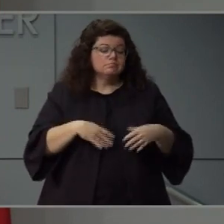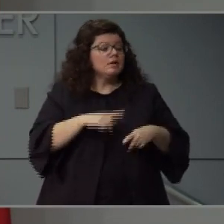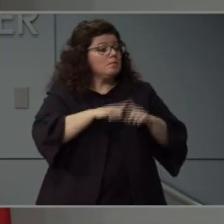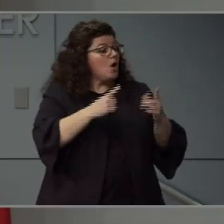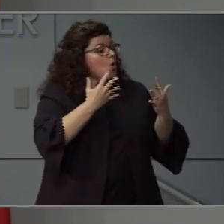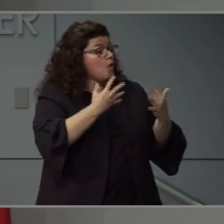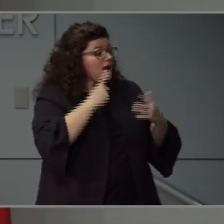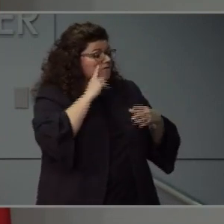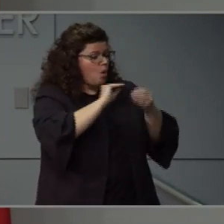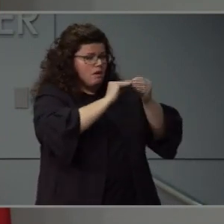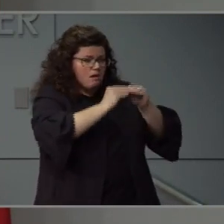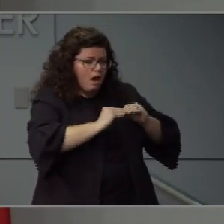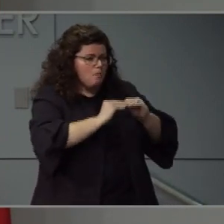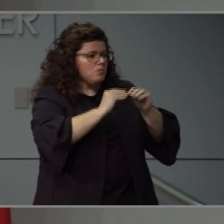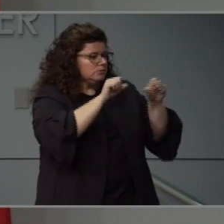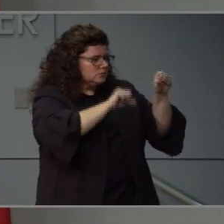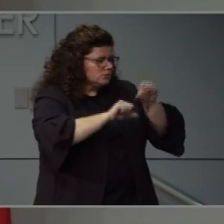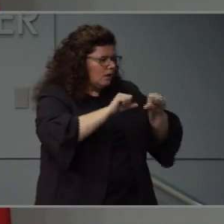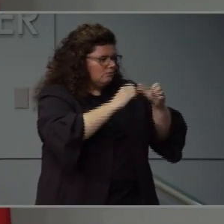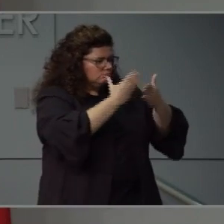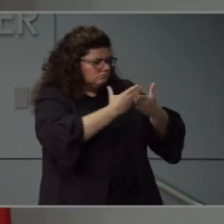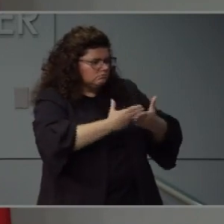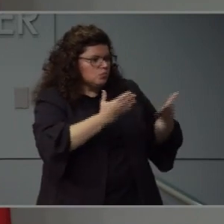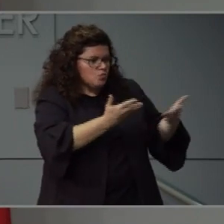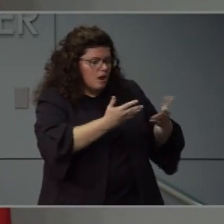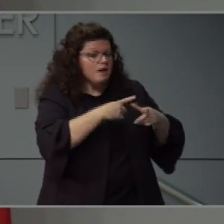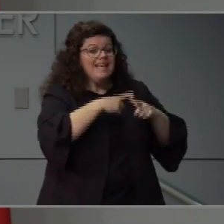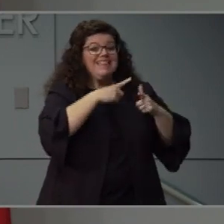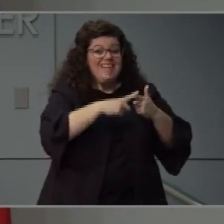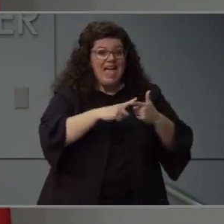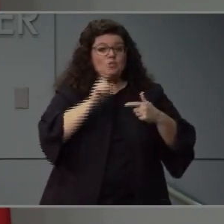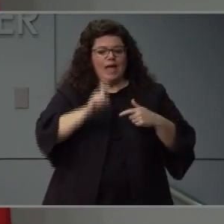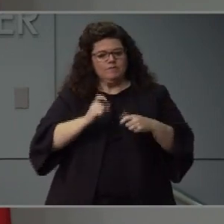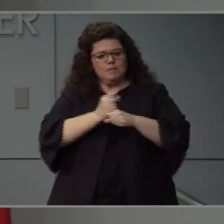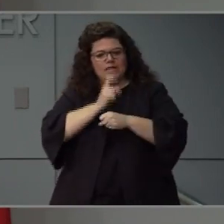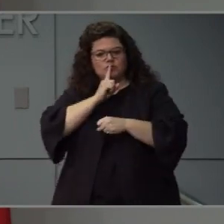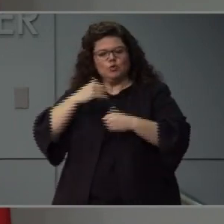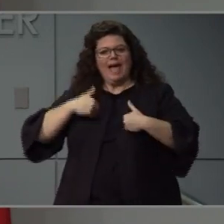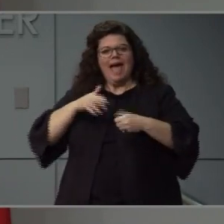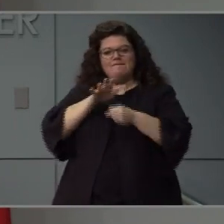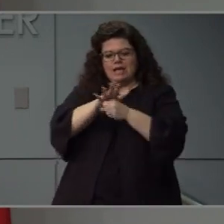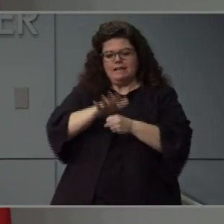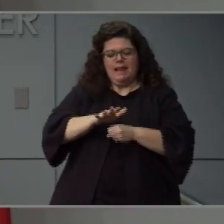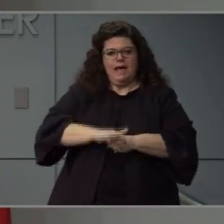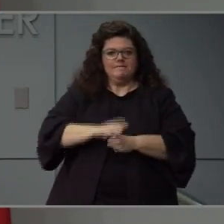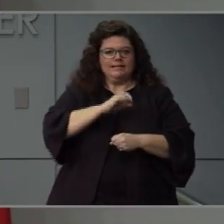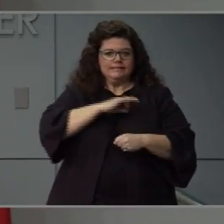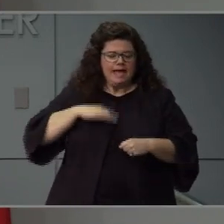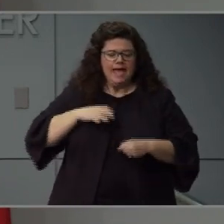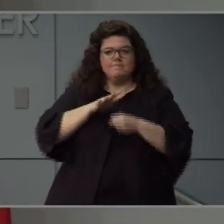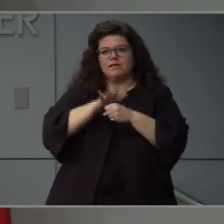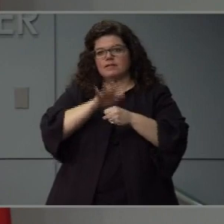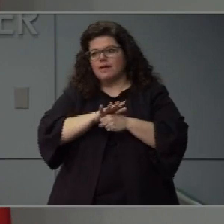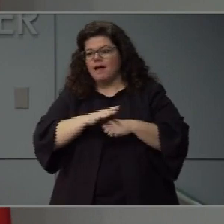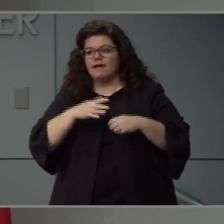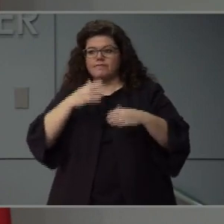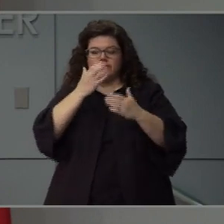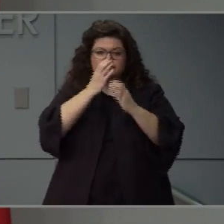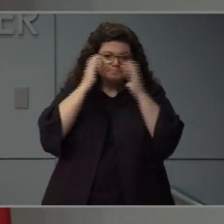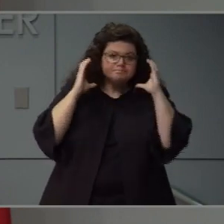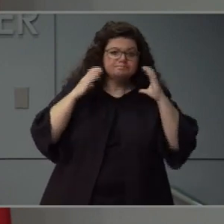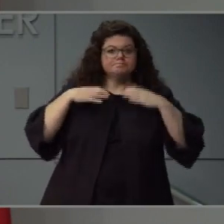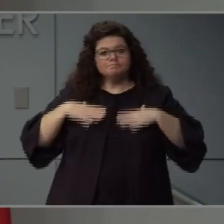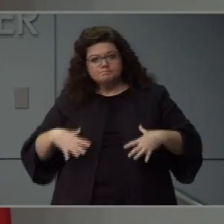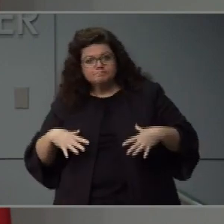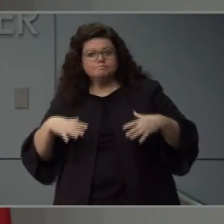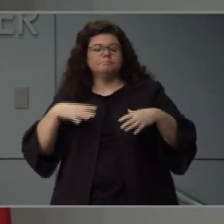tells us about how often, then we have to build the logistics and the infrastructure to allow for that to be possible. And I still think there's more work to